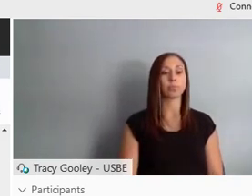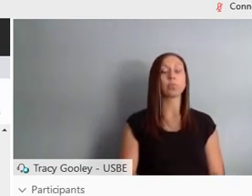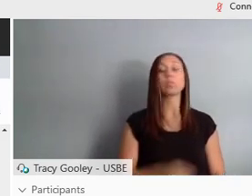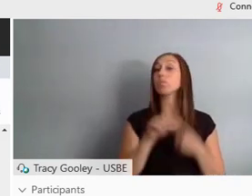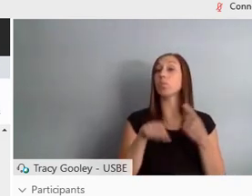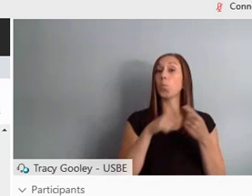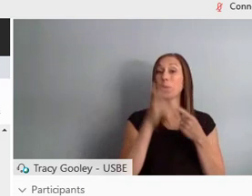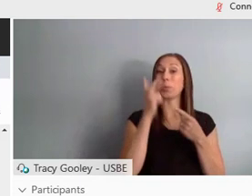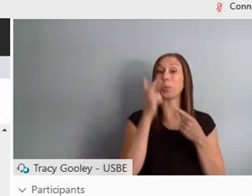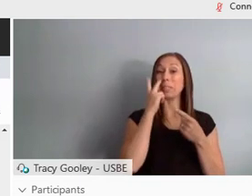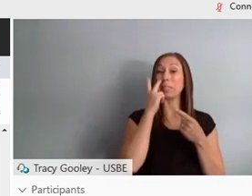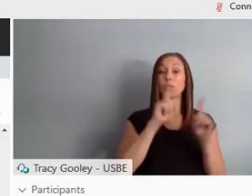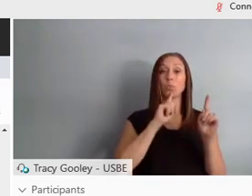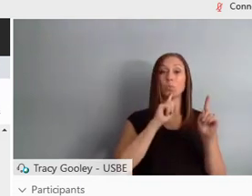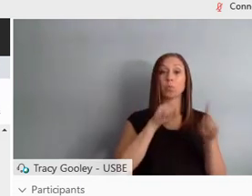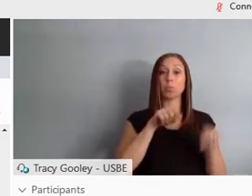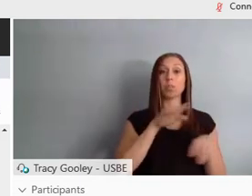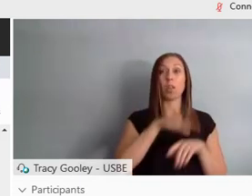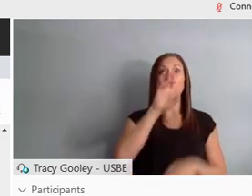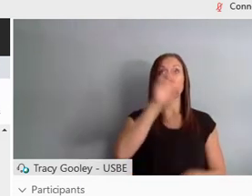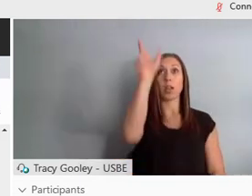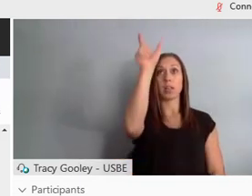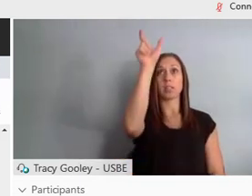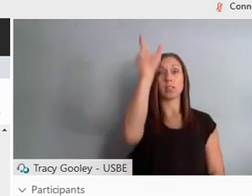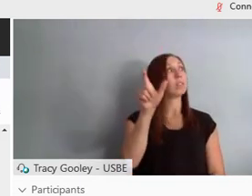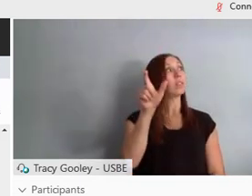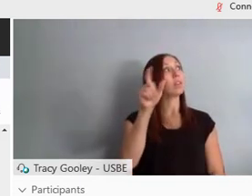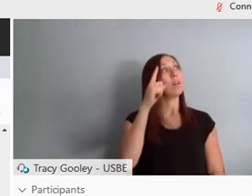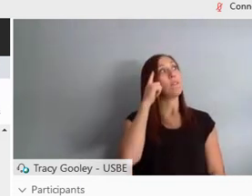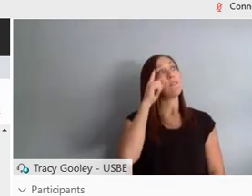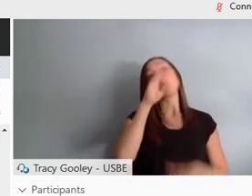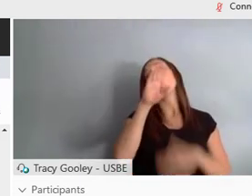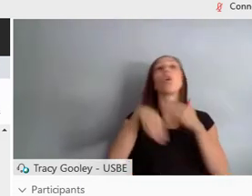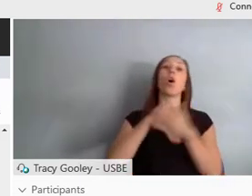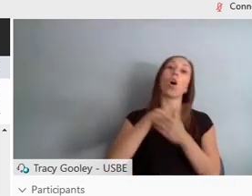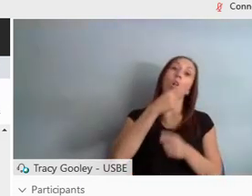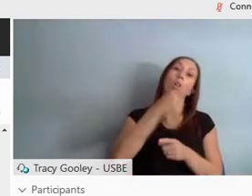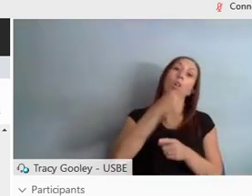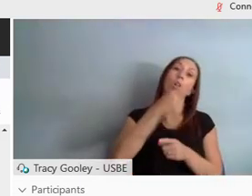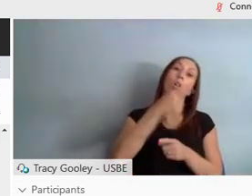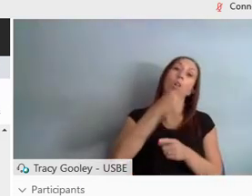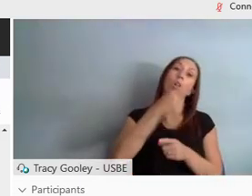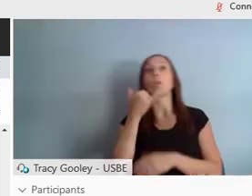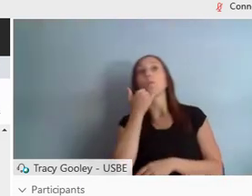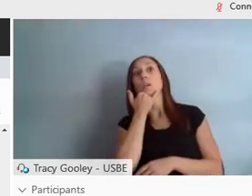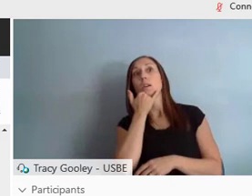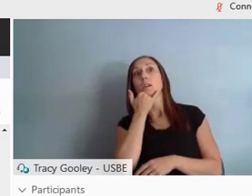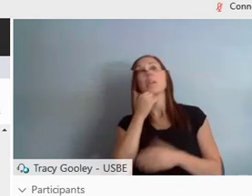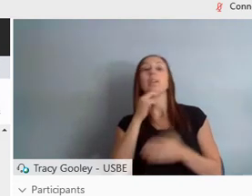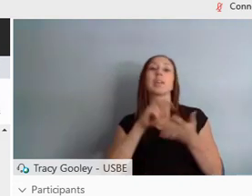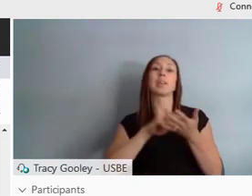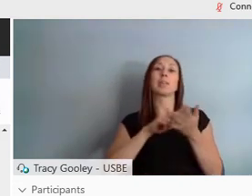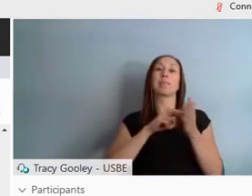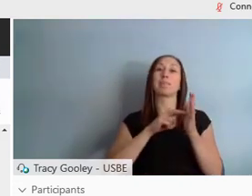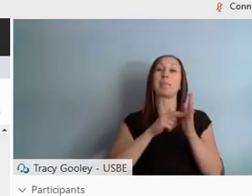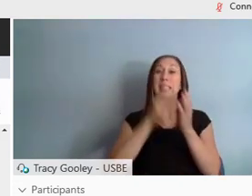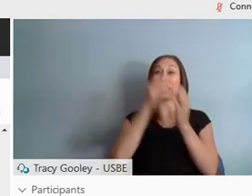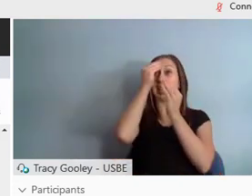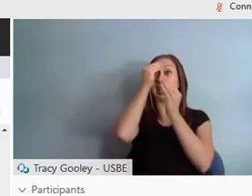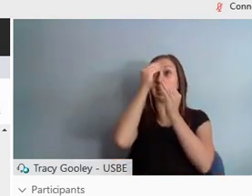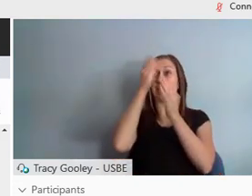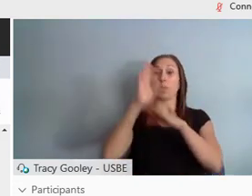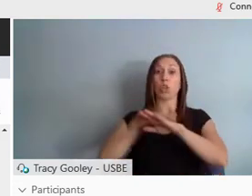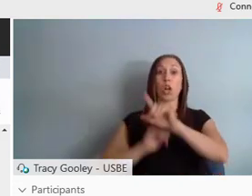When you see the responses on the right-hand side for all correct or all wrong, that means that the information on the left side